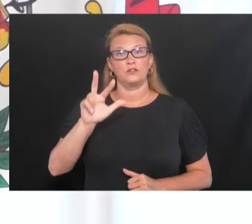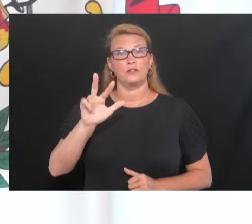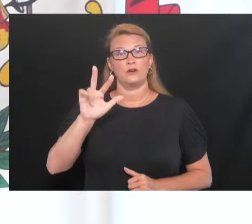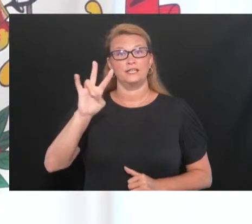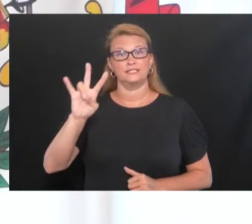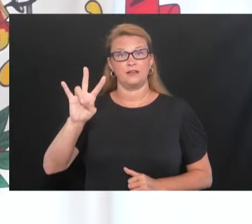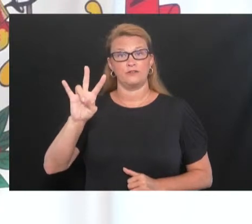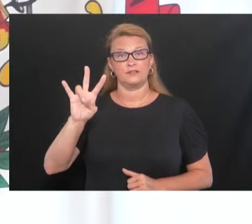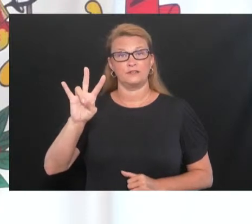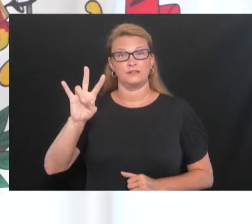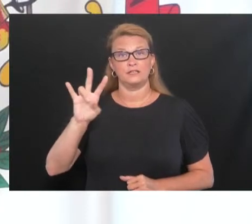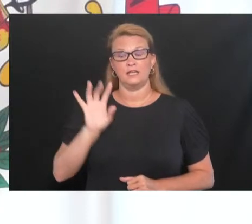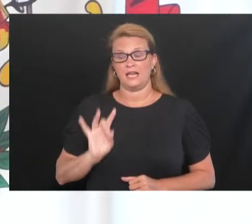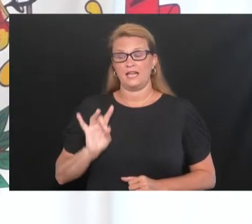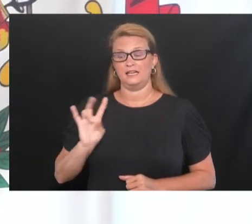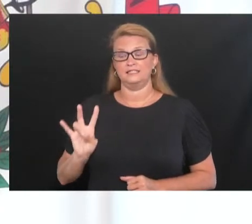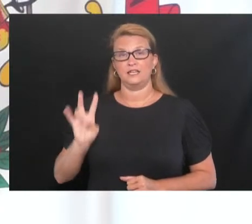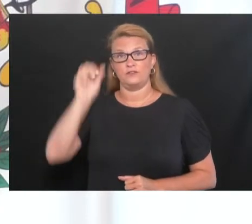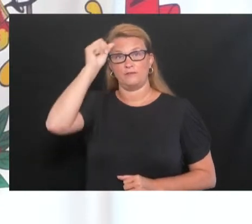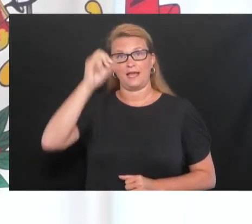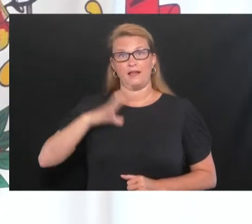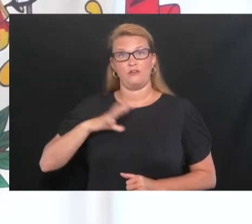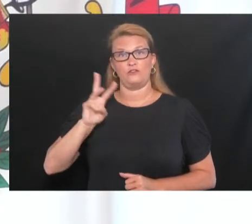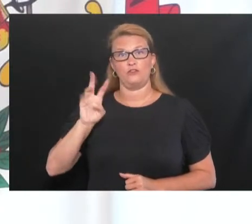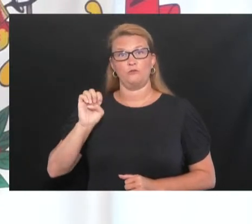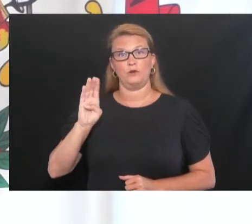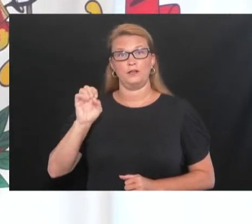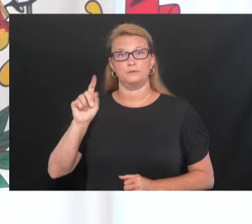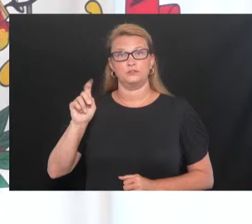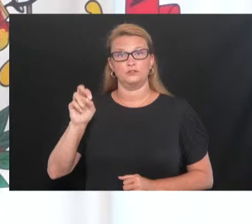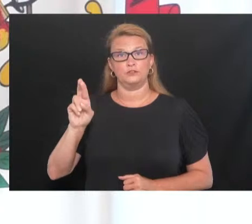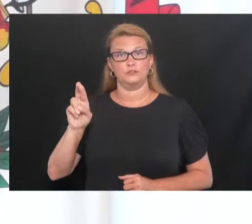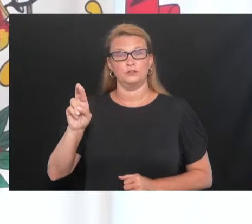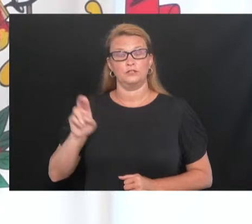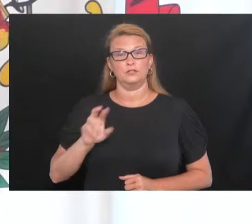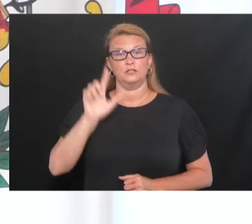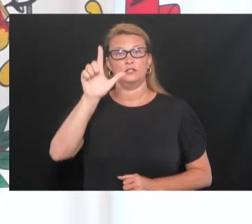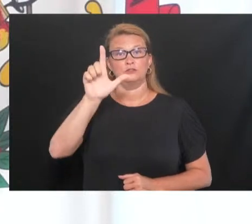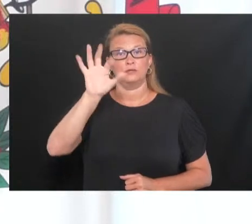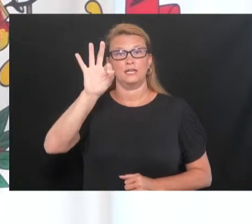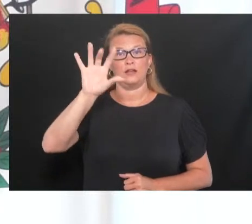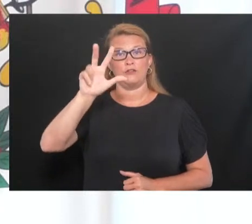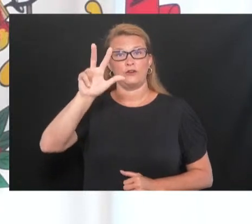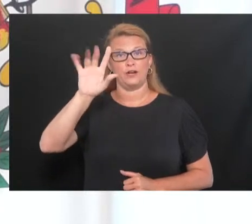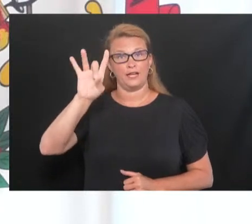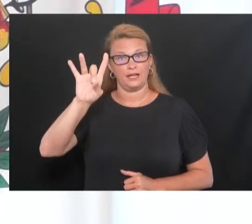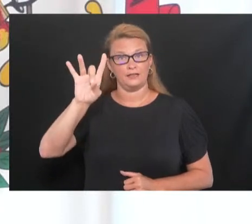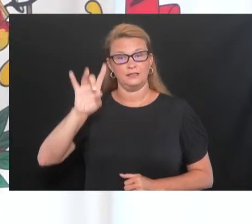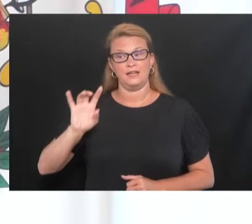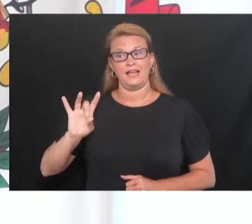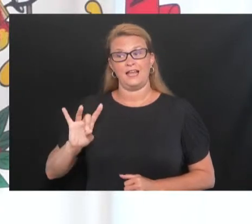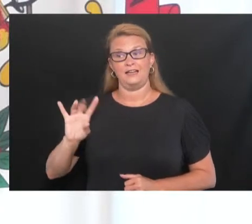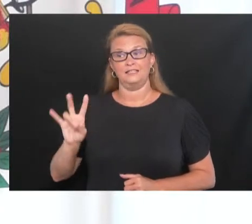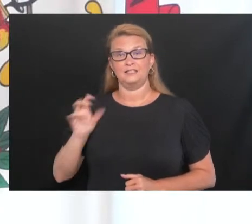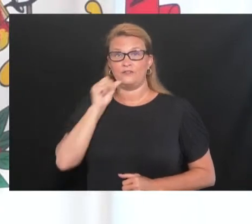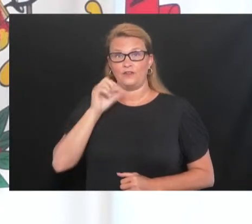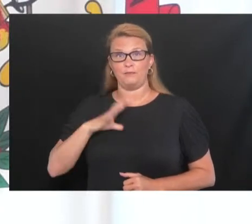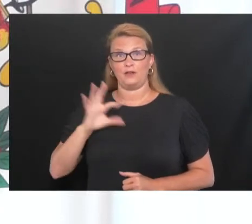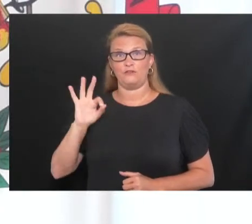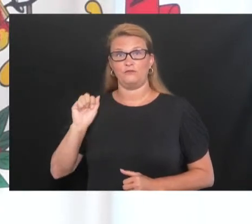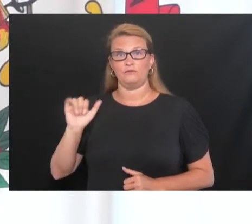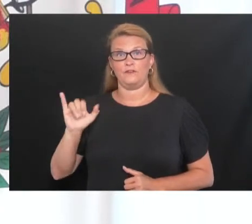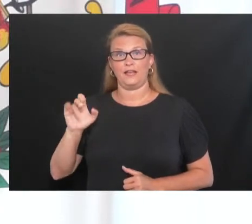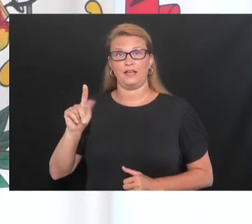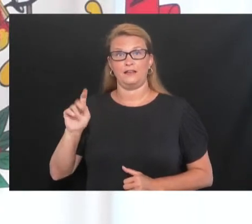2,937th death is an 87-year-old male from Webster County. The 2,938th death is an 87-year-old female from Fayette